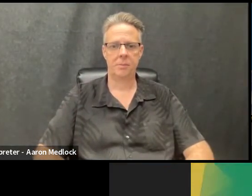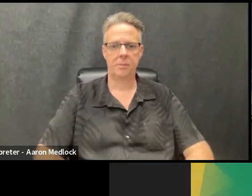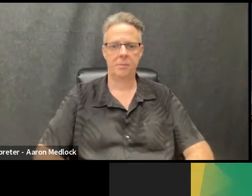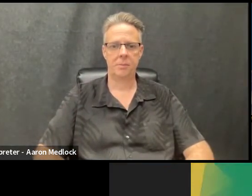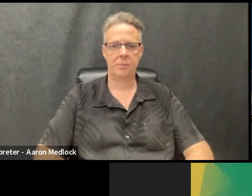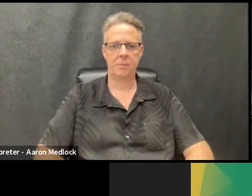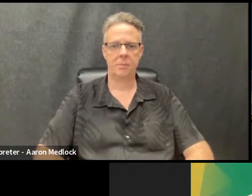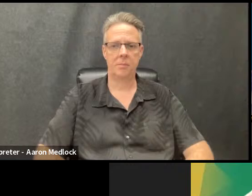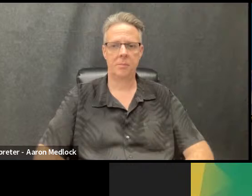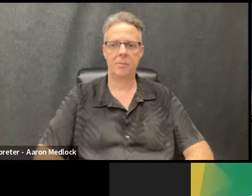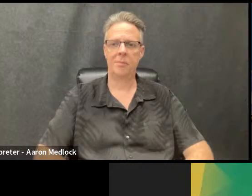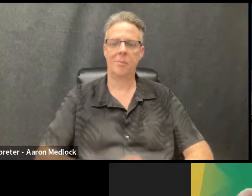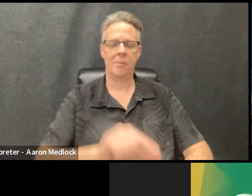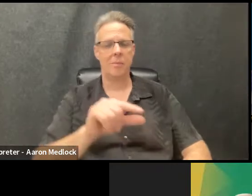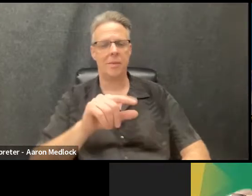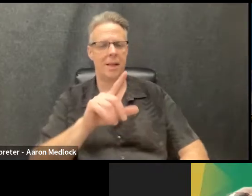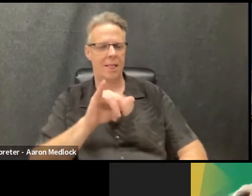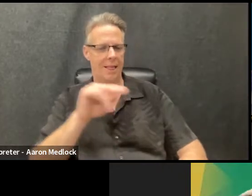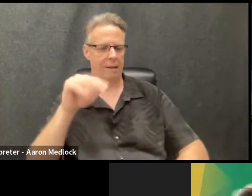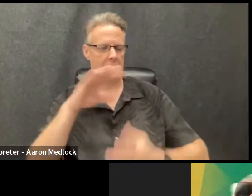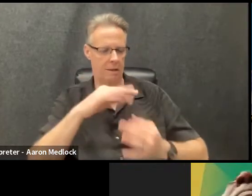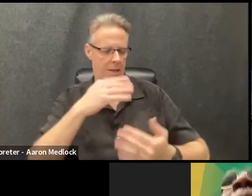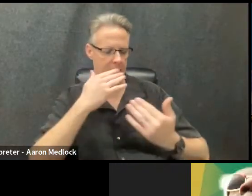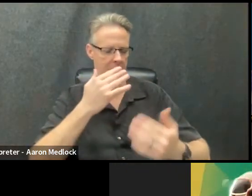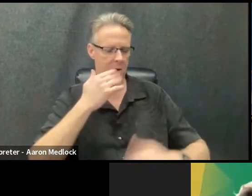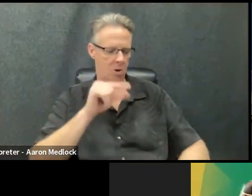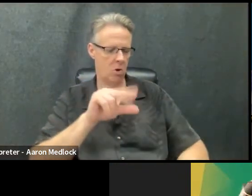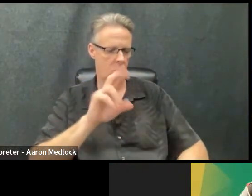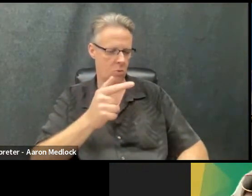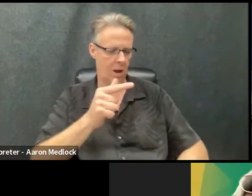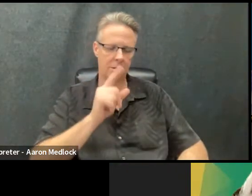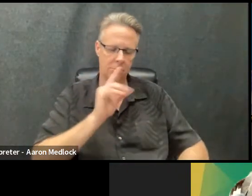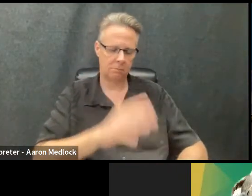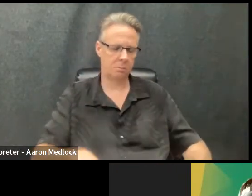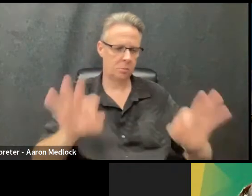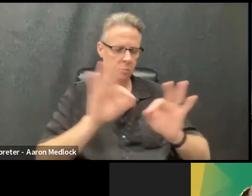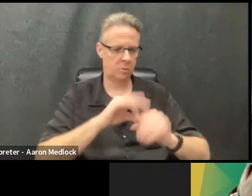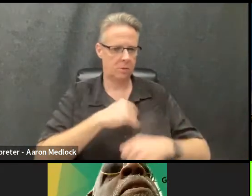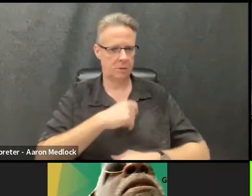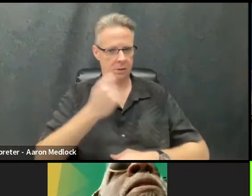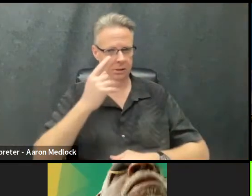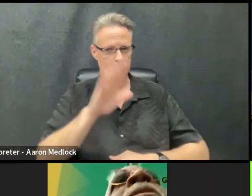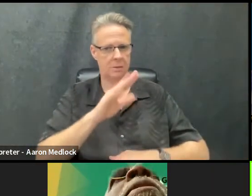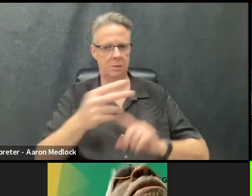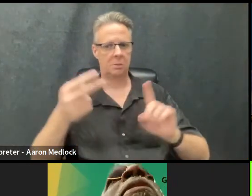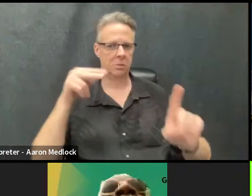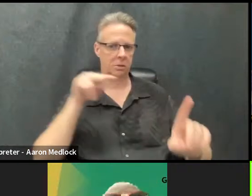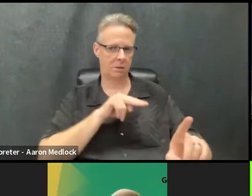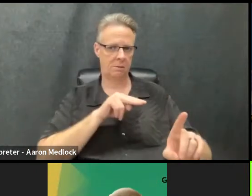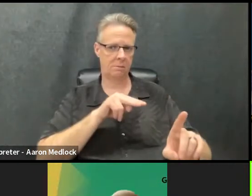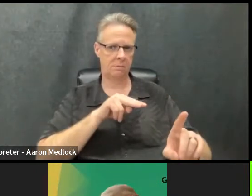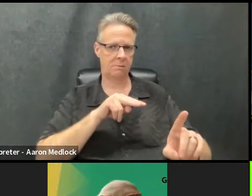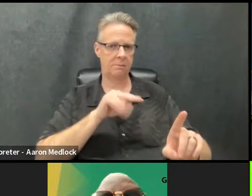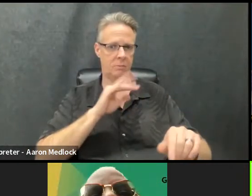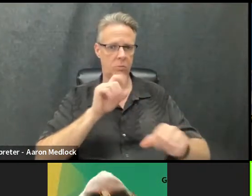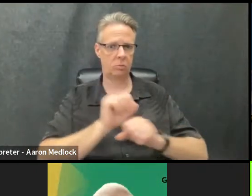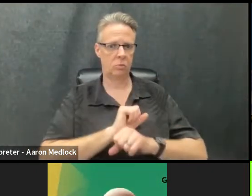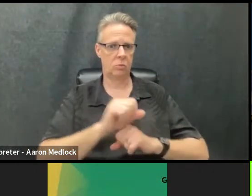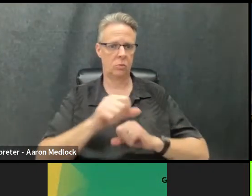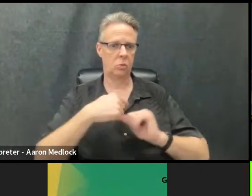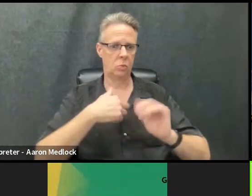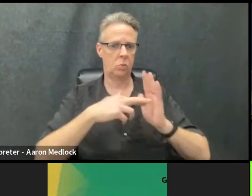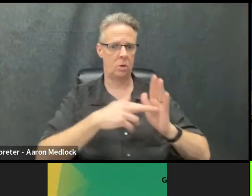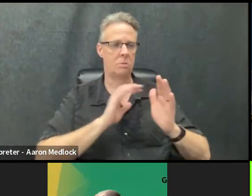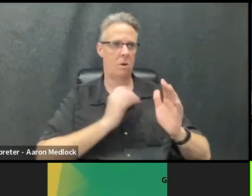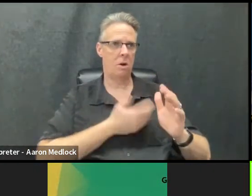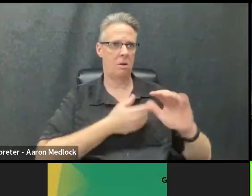Well, Greg, thank you for that, because it is important for us to understand other people's perspectives. If we're going to represent our community, I